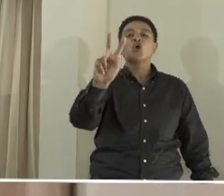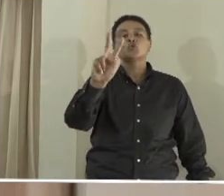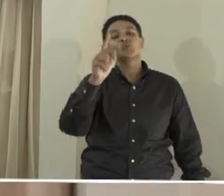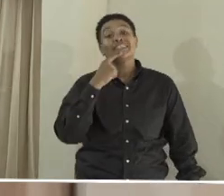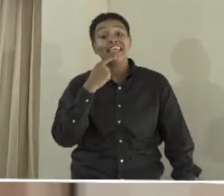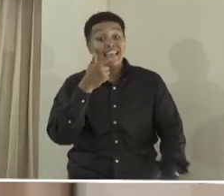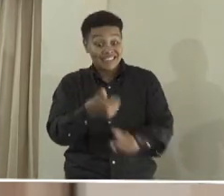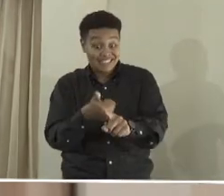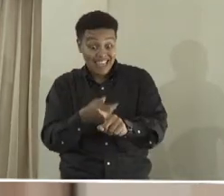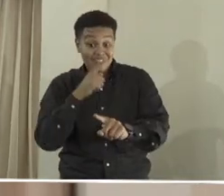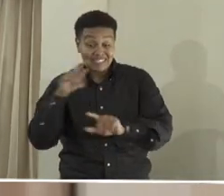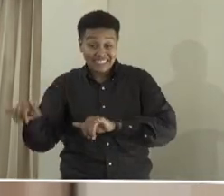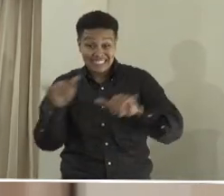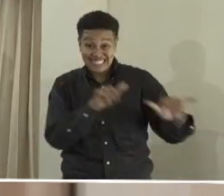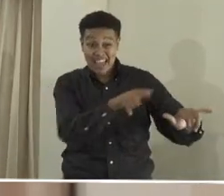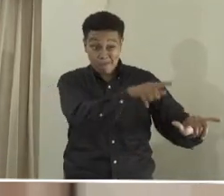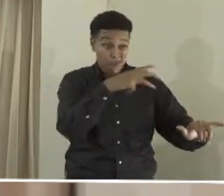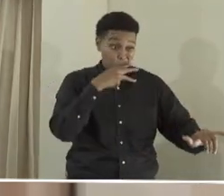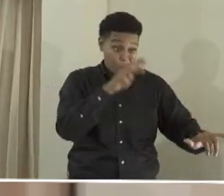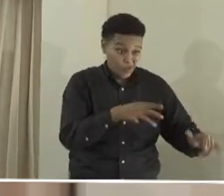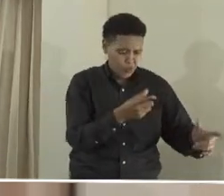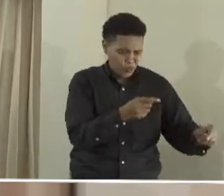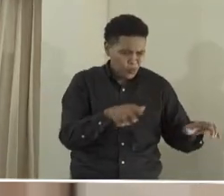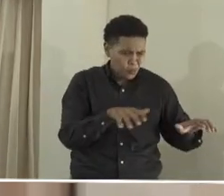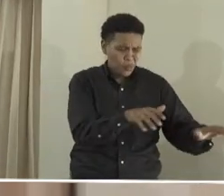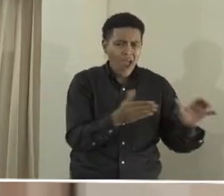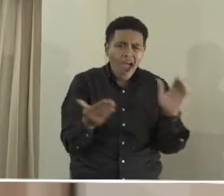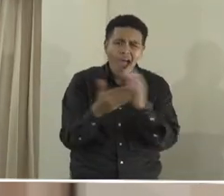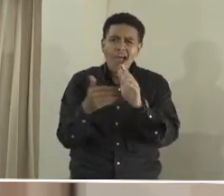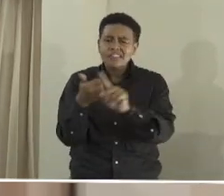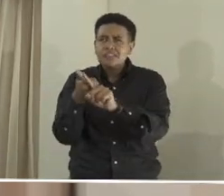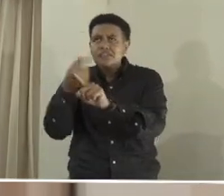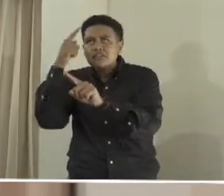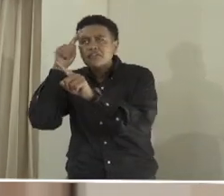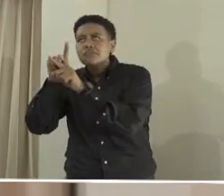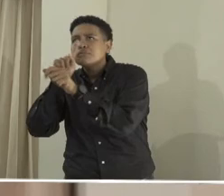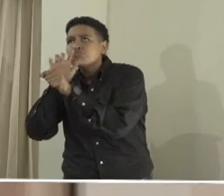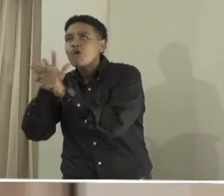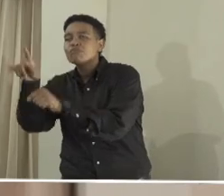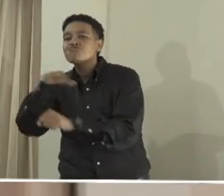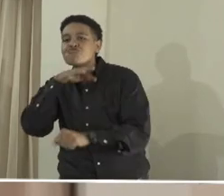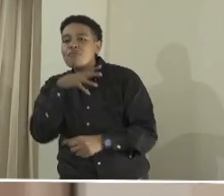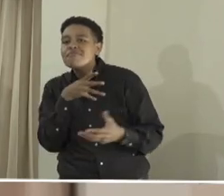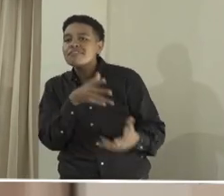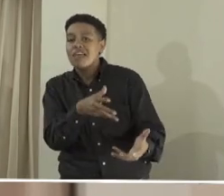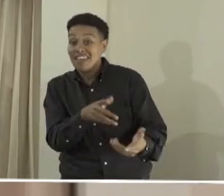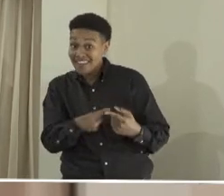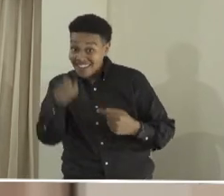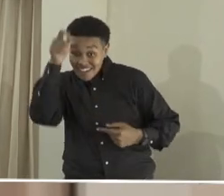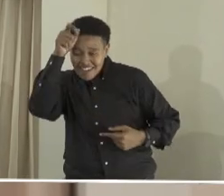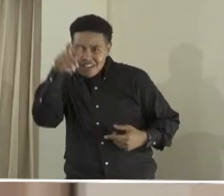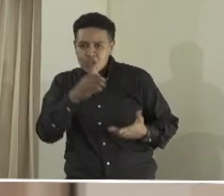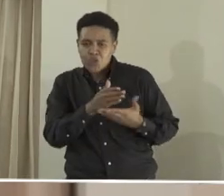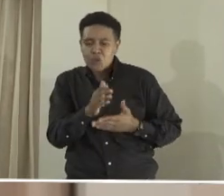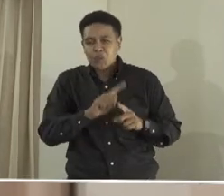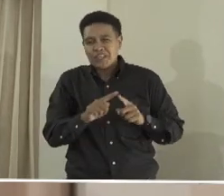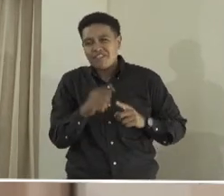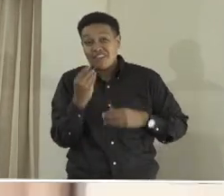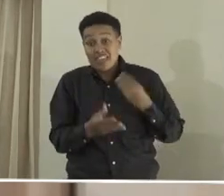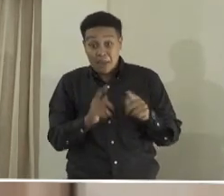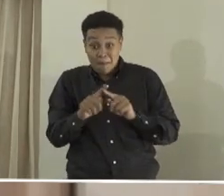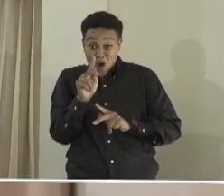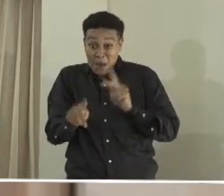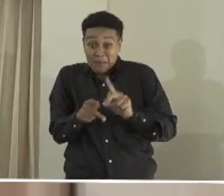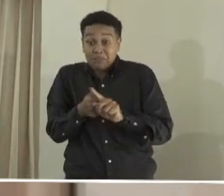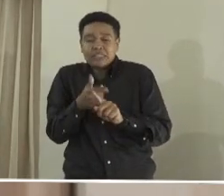"And such as do wickedly against the covenant shall he corrupt. but by flatteries. But the people